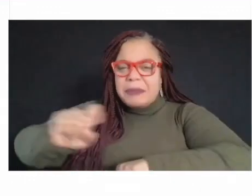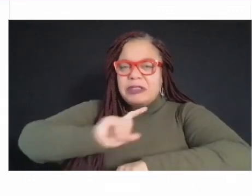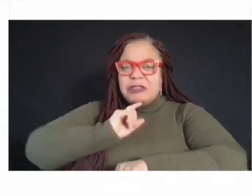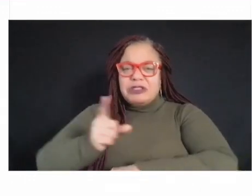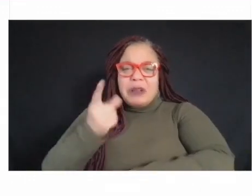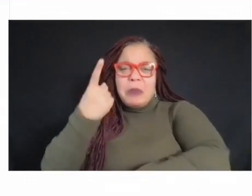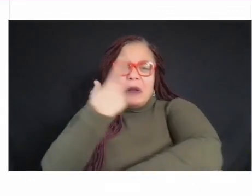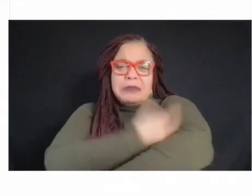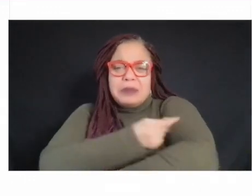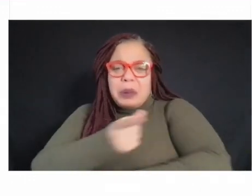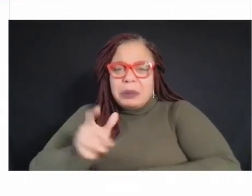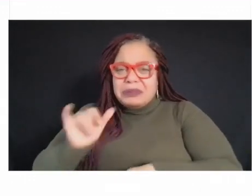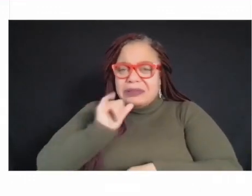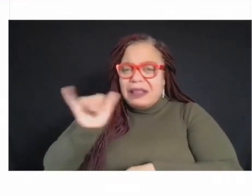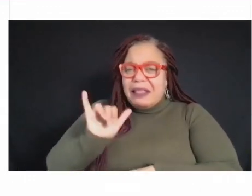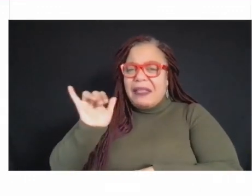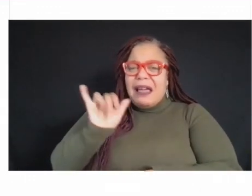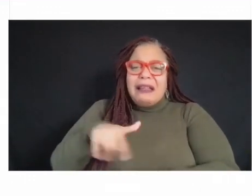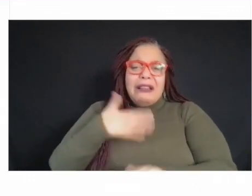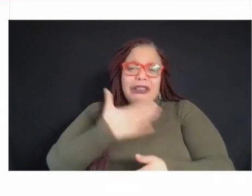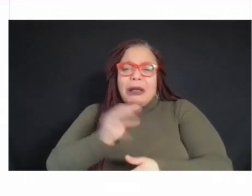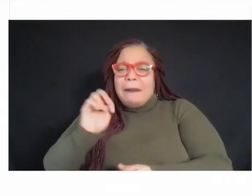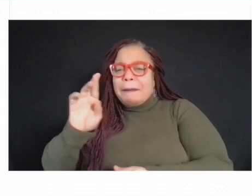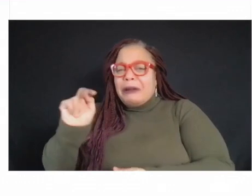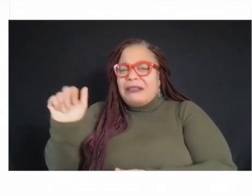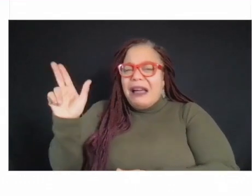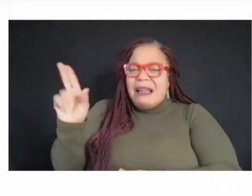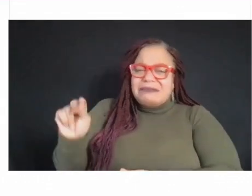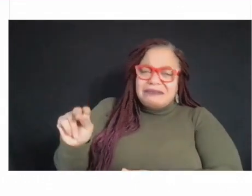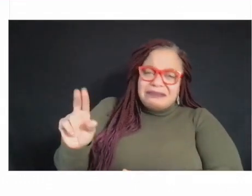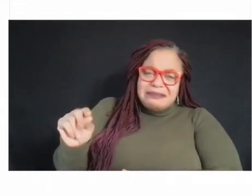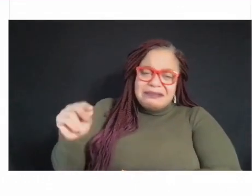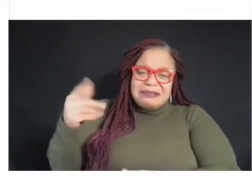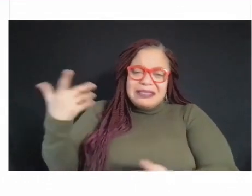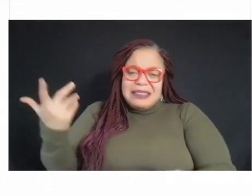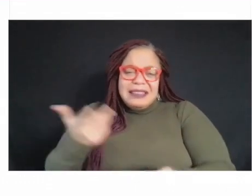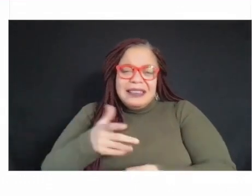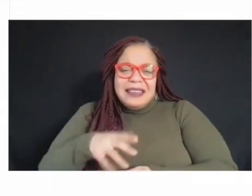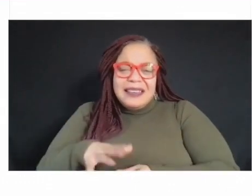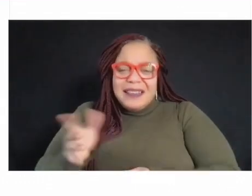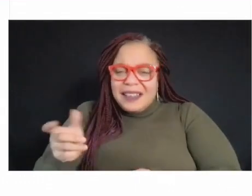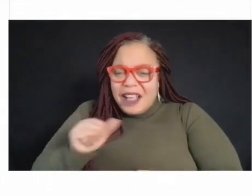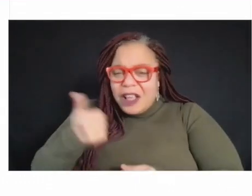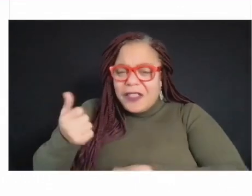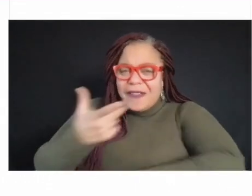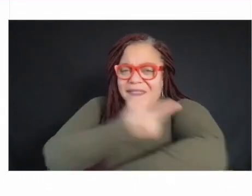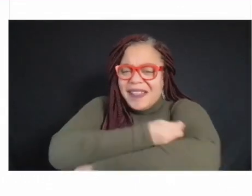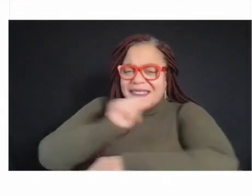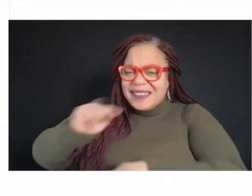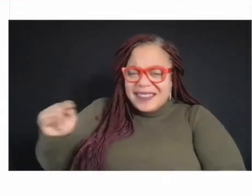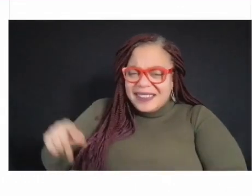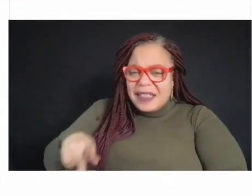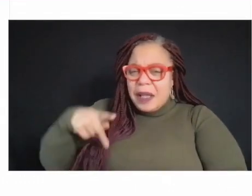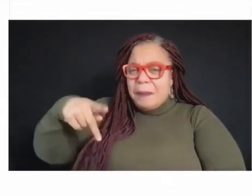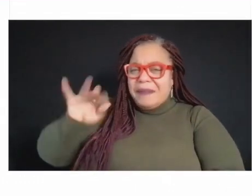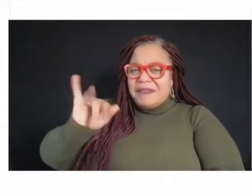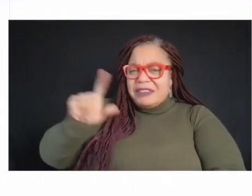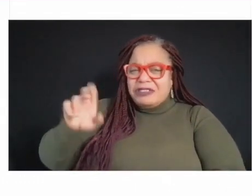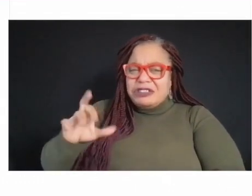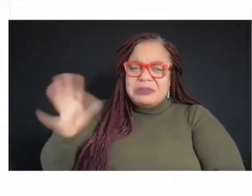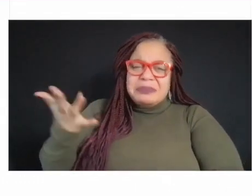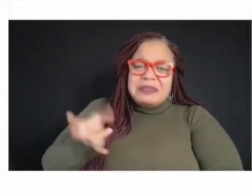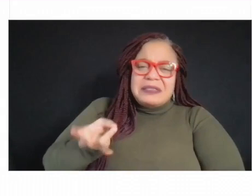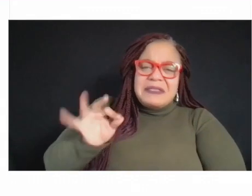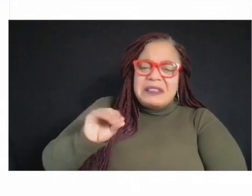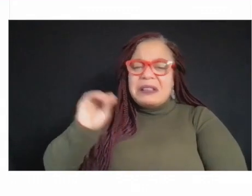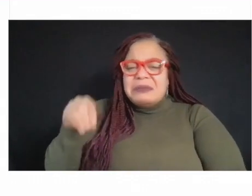opposed to 95% protection. Maybe you got 80% protection. And then over time, even that came into question. In the last